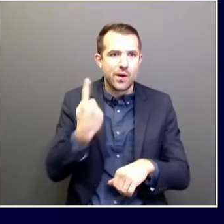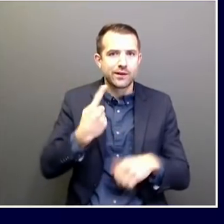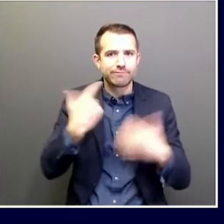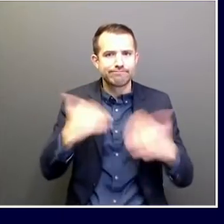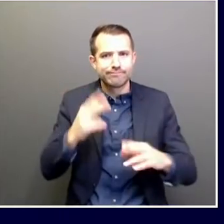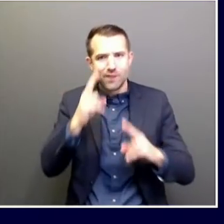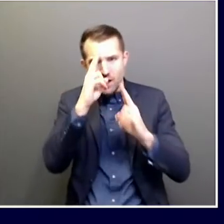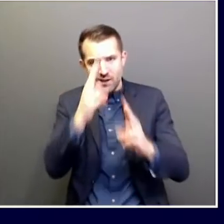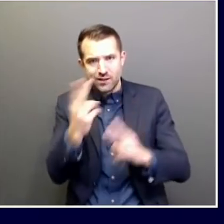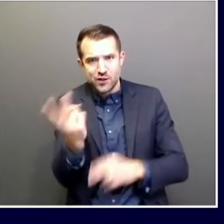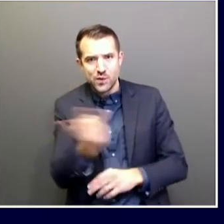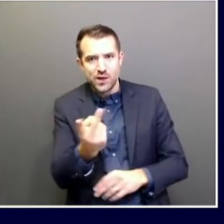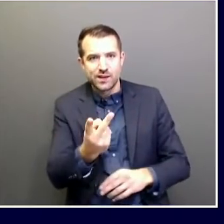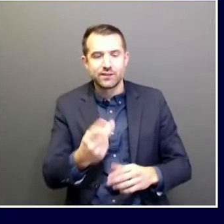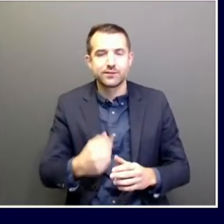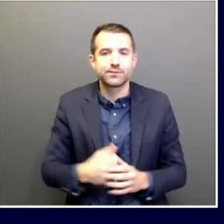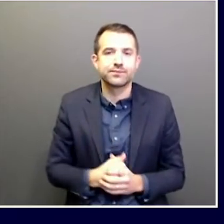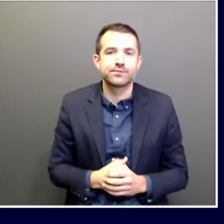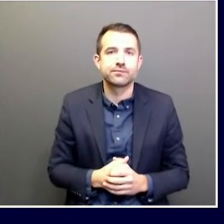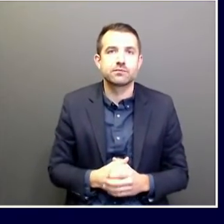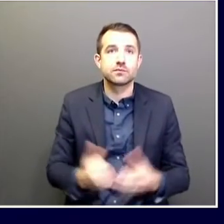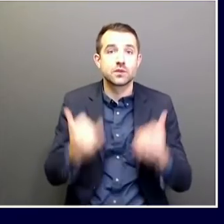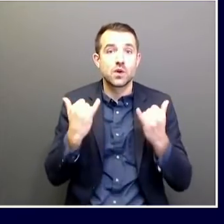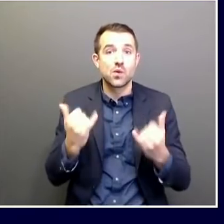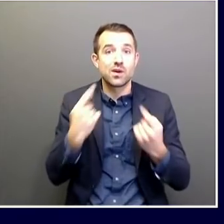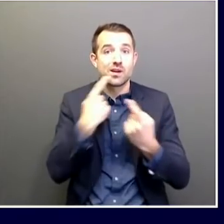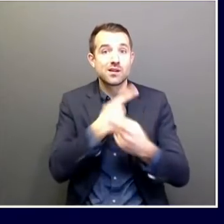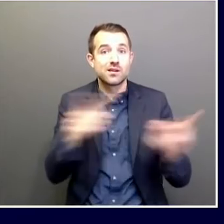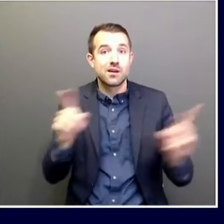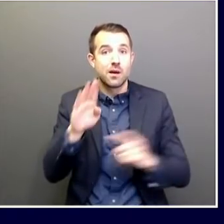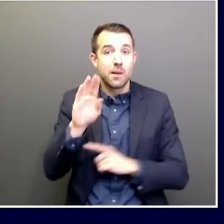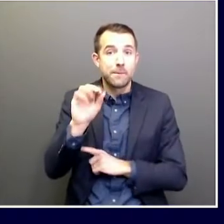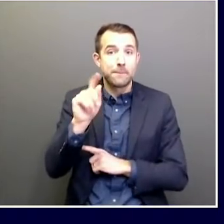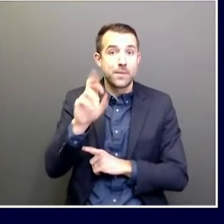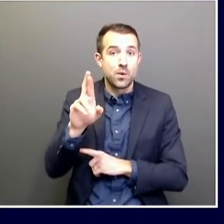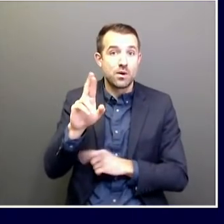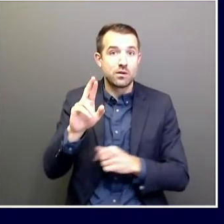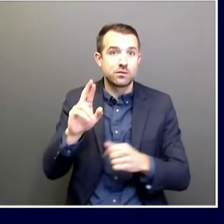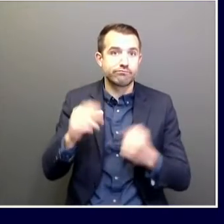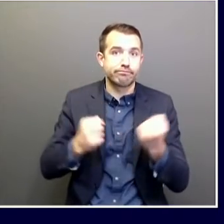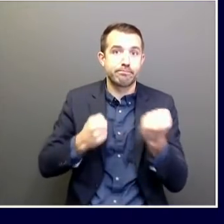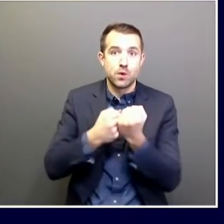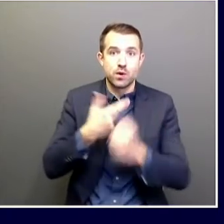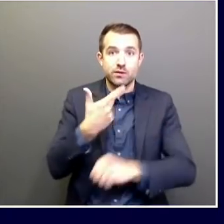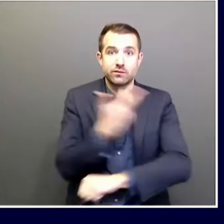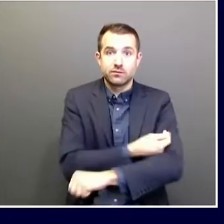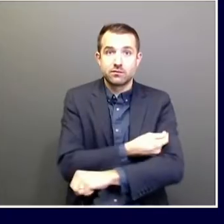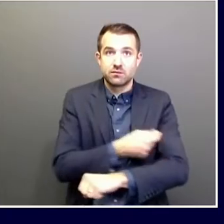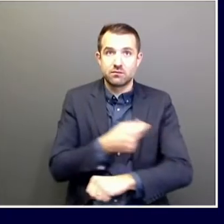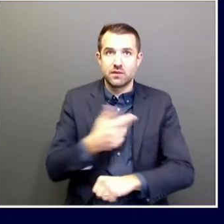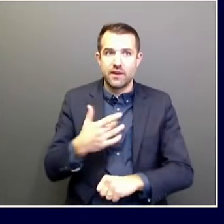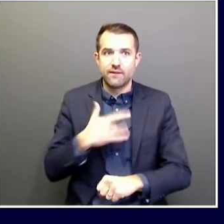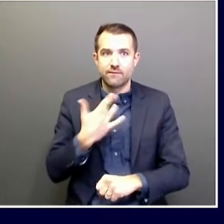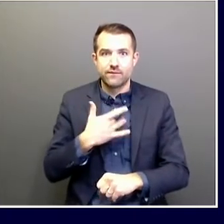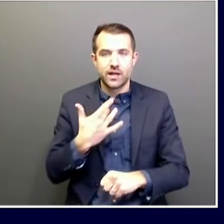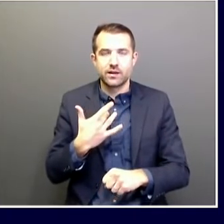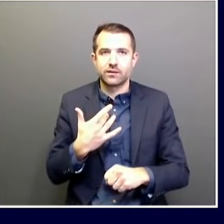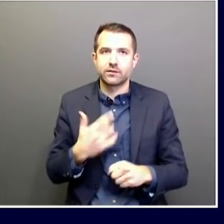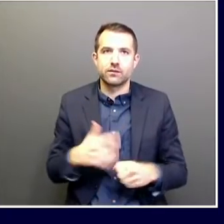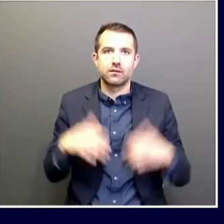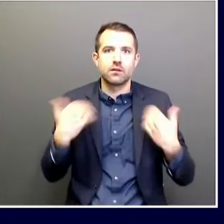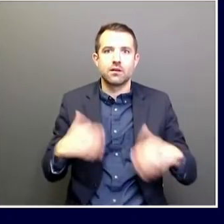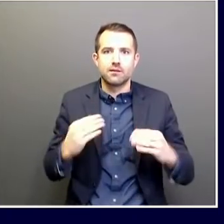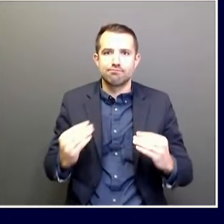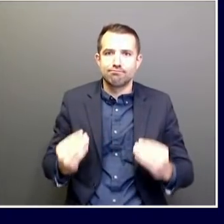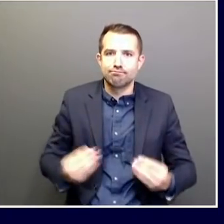Today's announcement about boosters certainly is a boost, no pun intended, for people who have already been vaccinated. But as you guys have said